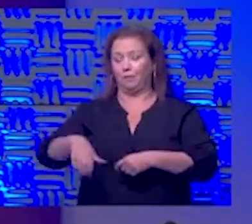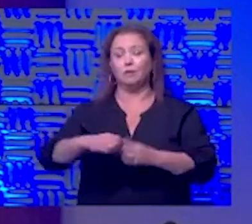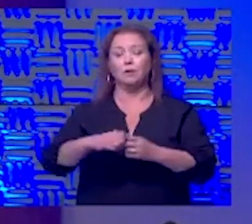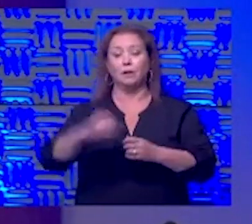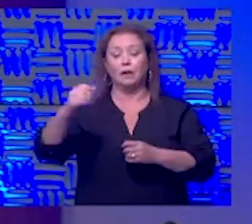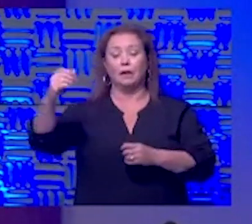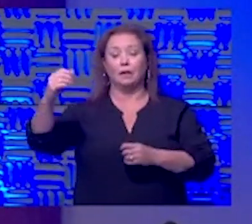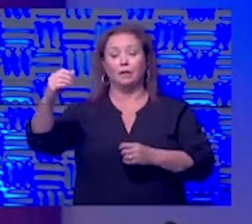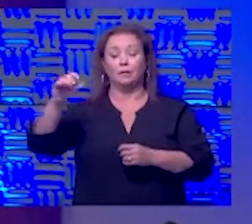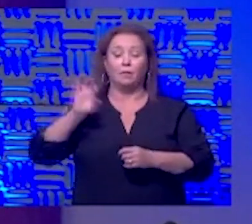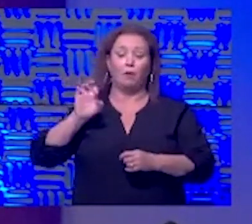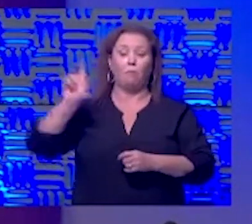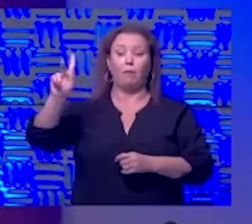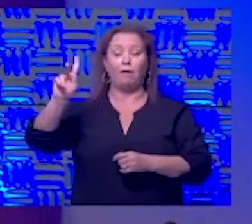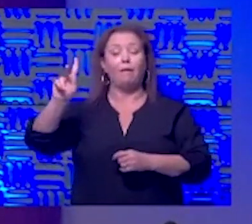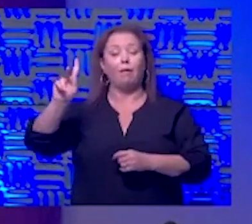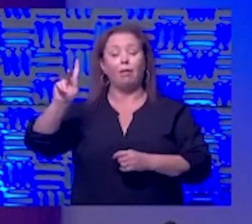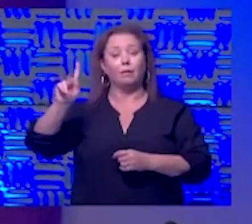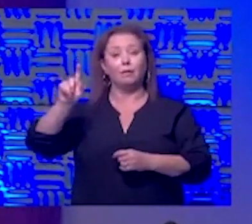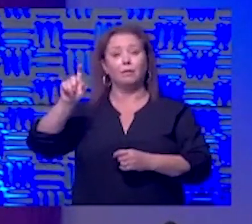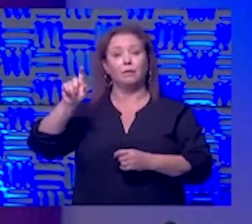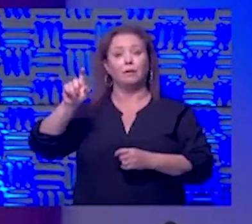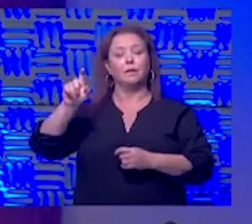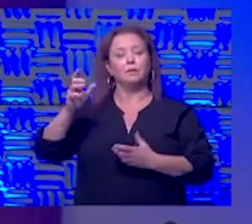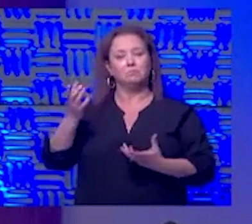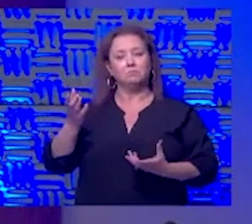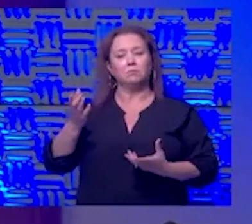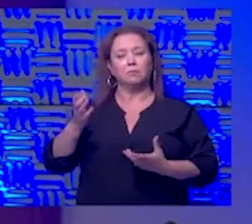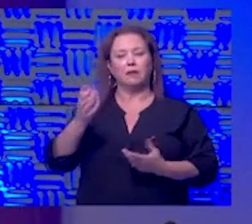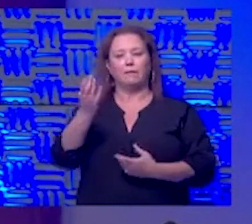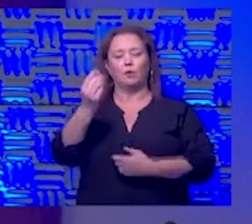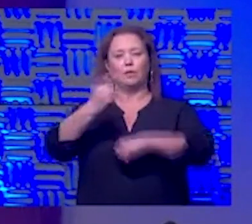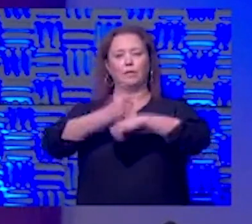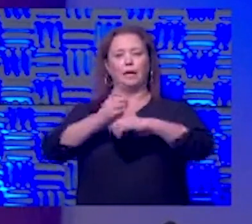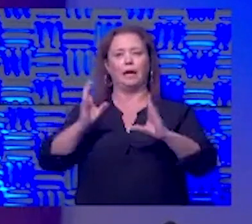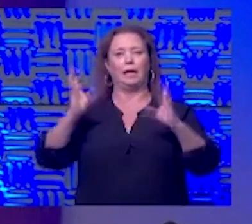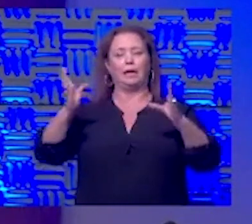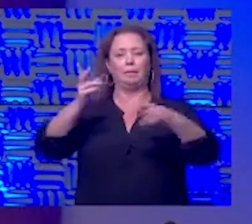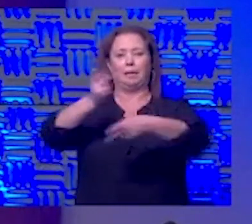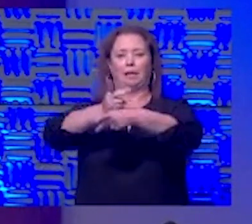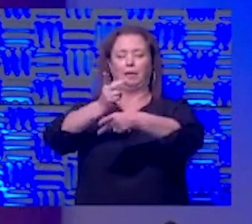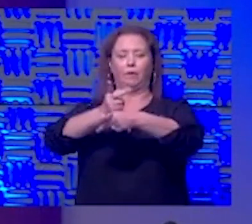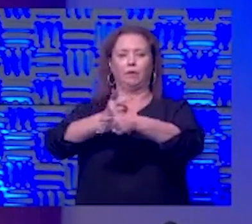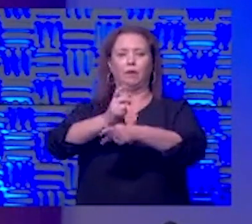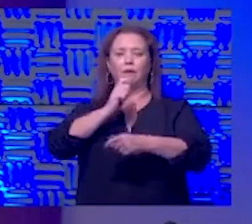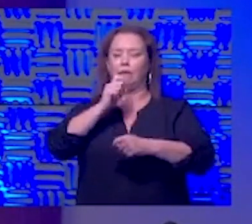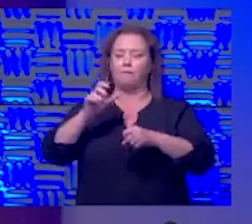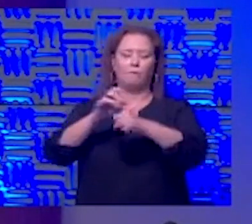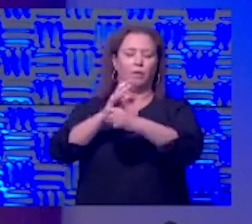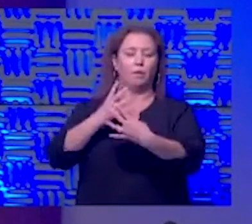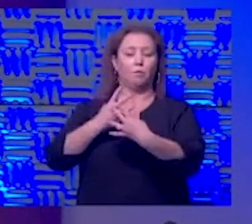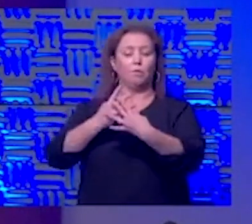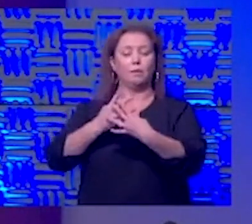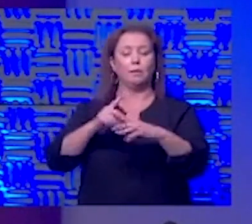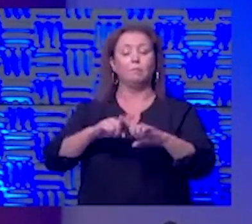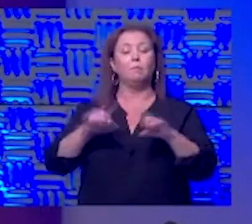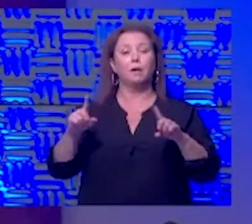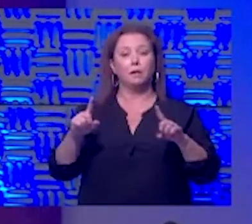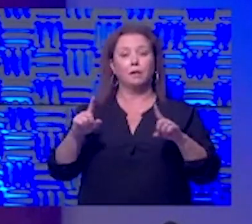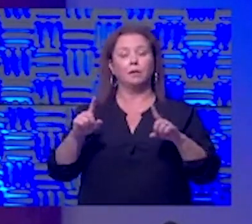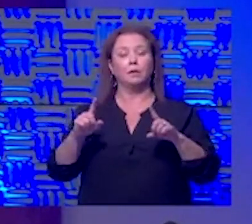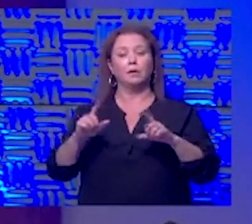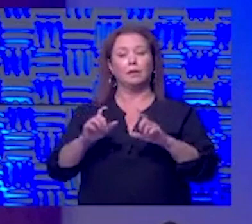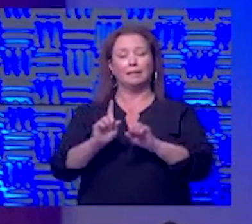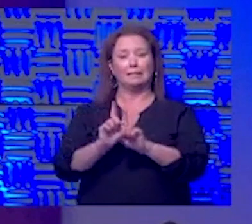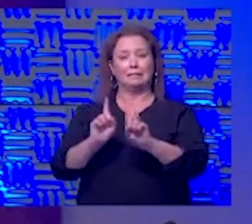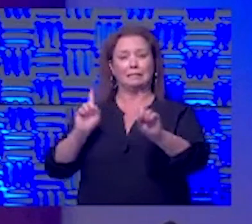when they're back, they should take that 14-day period and be careful. They may not fully quarantine, but certainly keeping